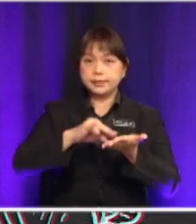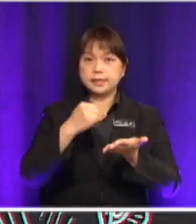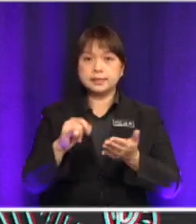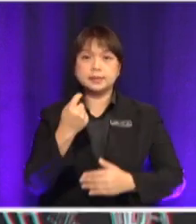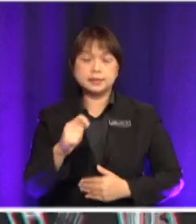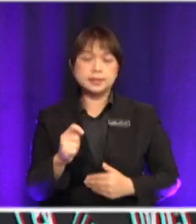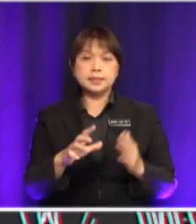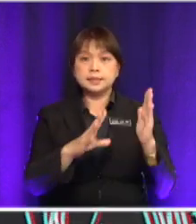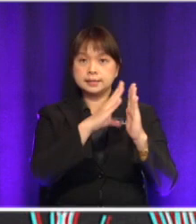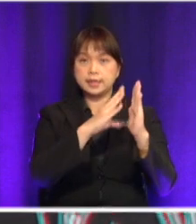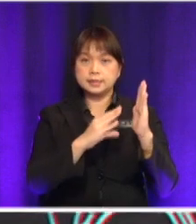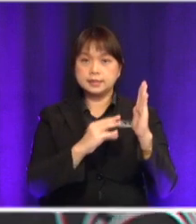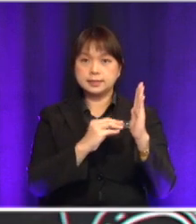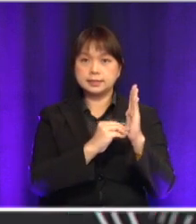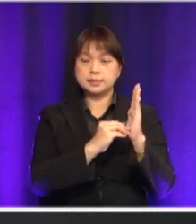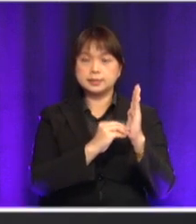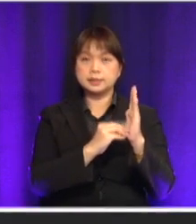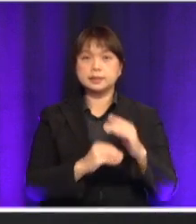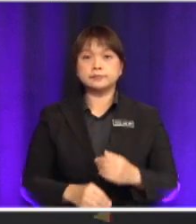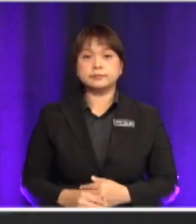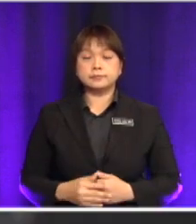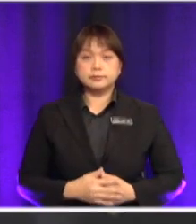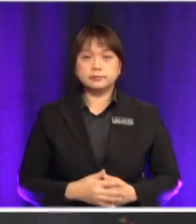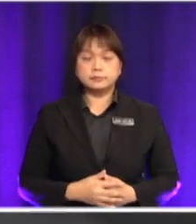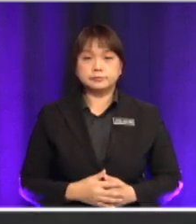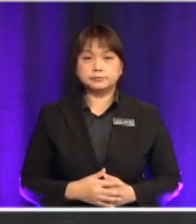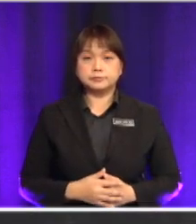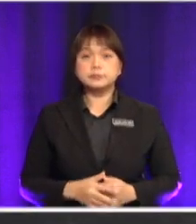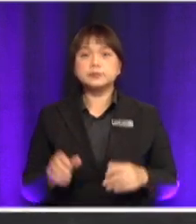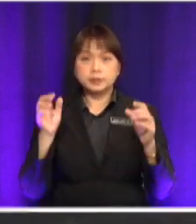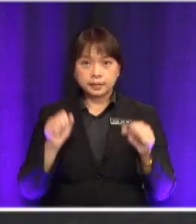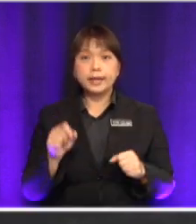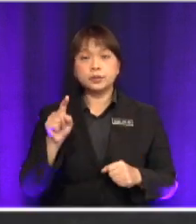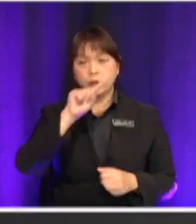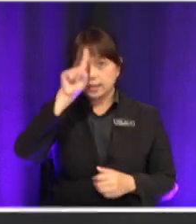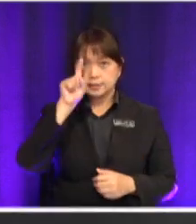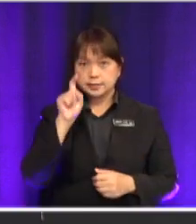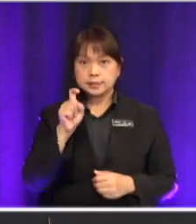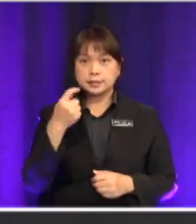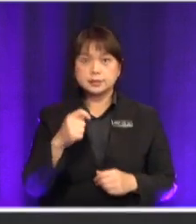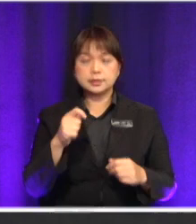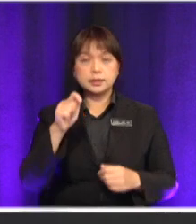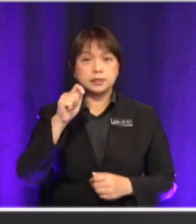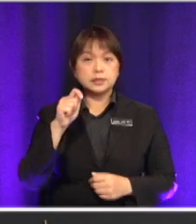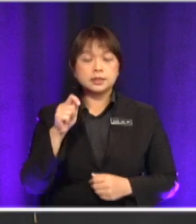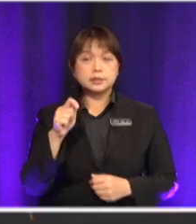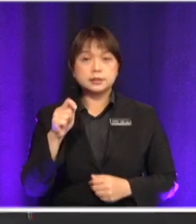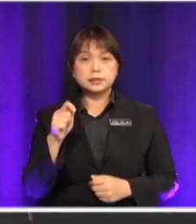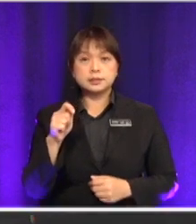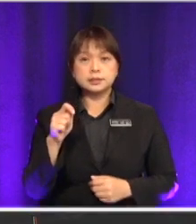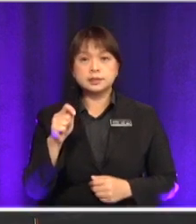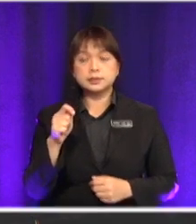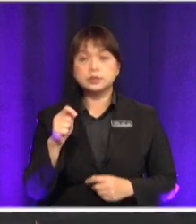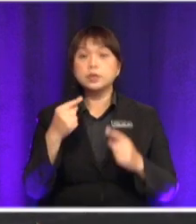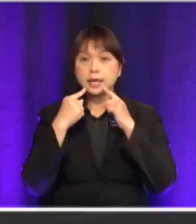text. All right? Look at the questions first. Obviously, can you answer the question, Shafiqah, without reading the text? If you look, yes, definitely.